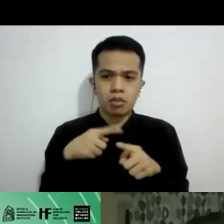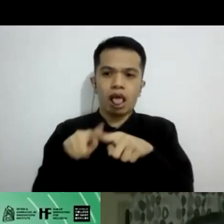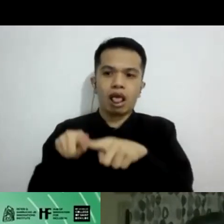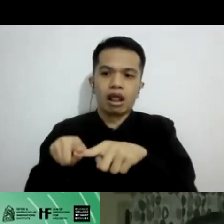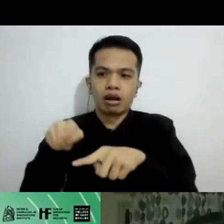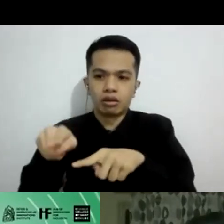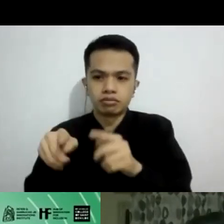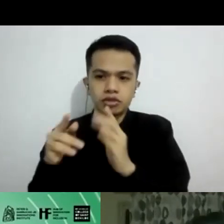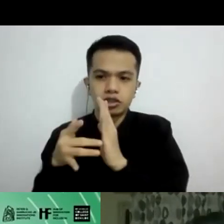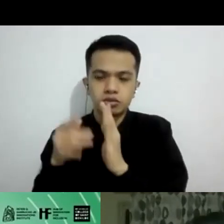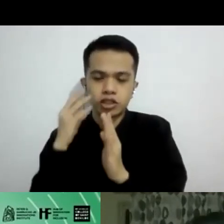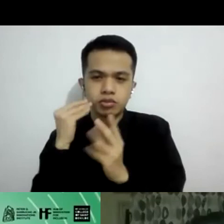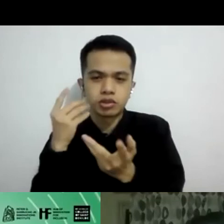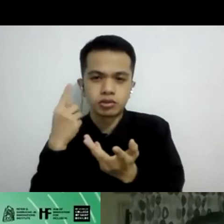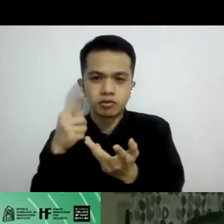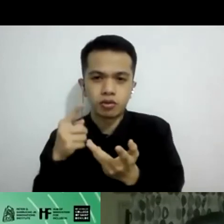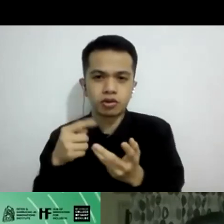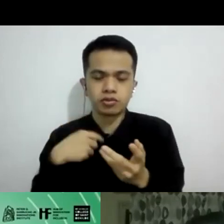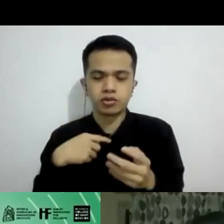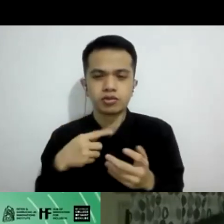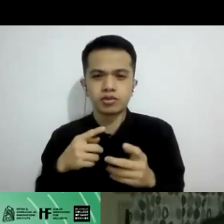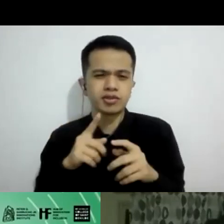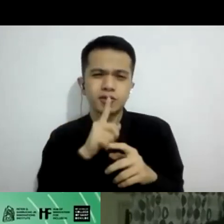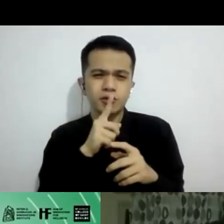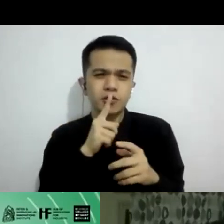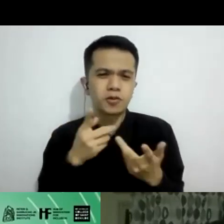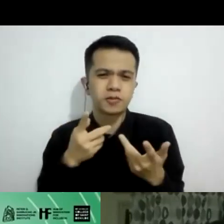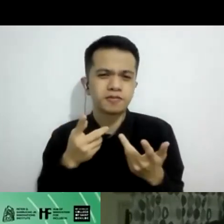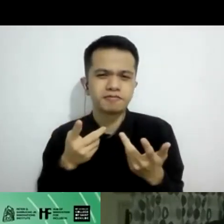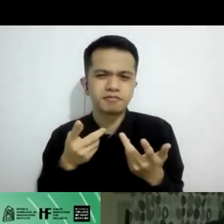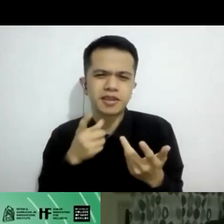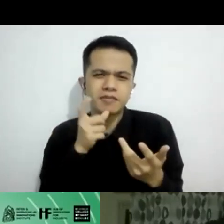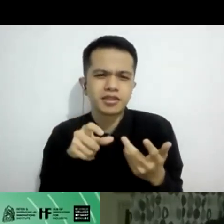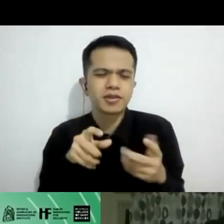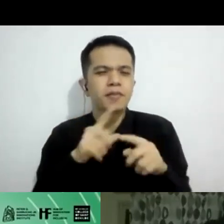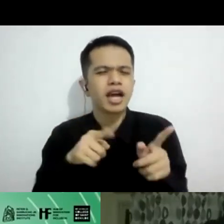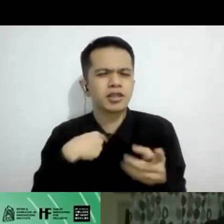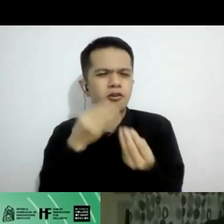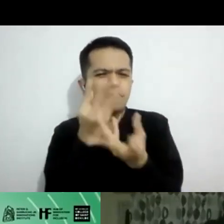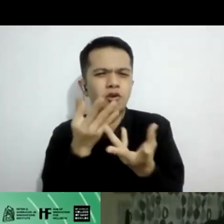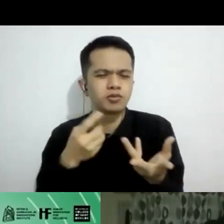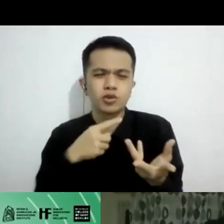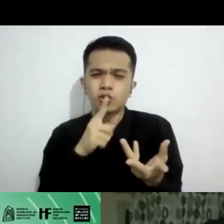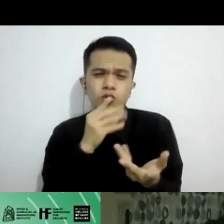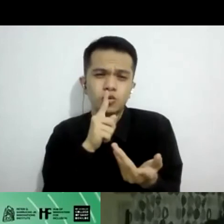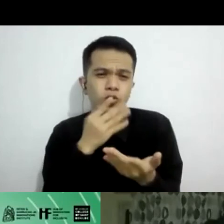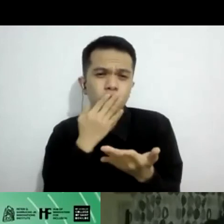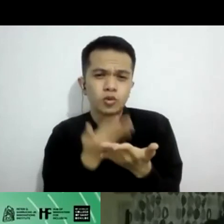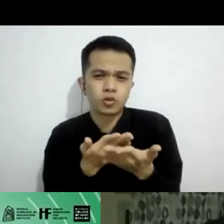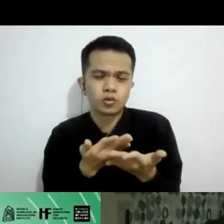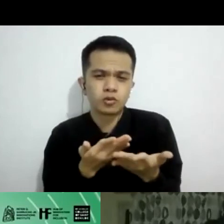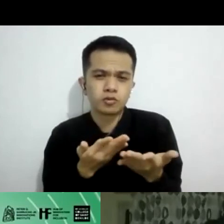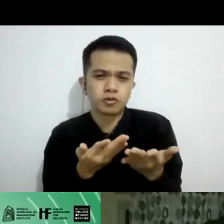use and experience, let's say, real life. So what I'm trying to say is, I don't think it's good to present them